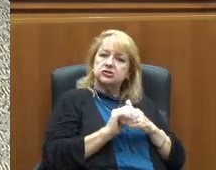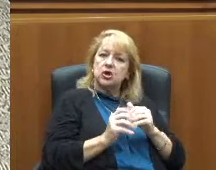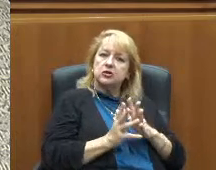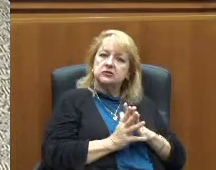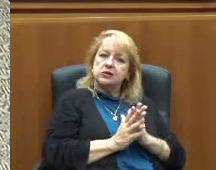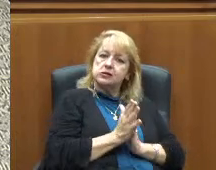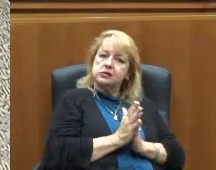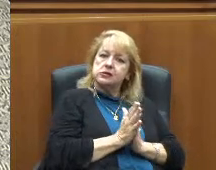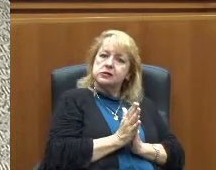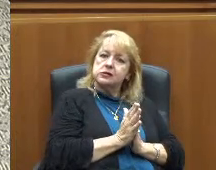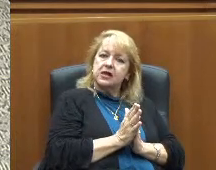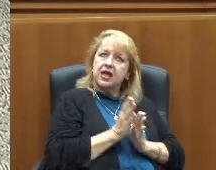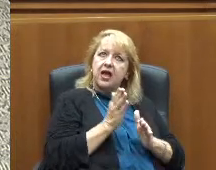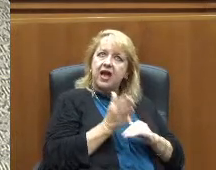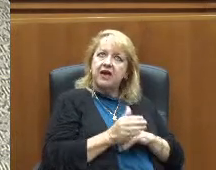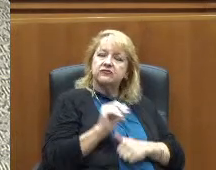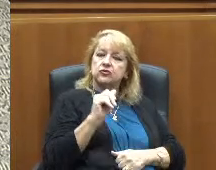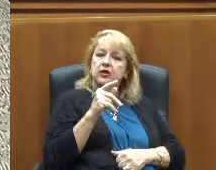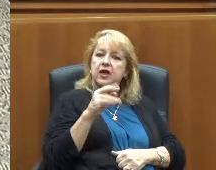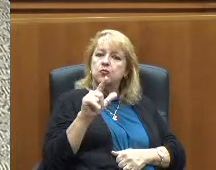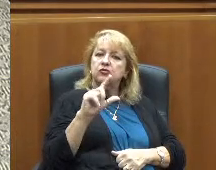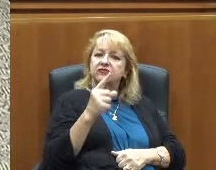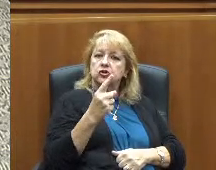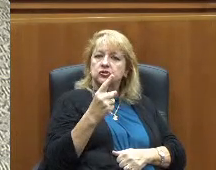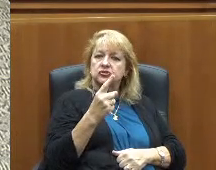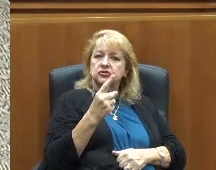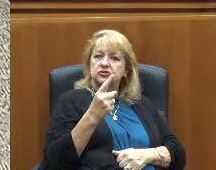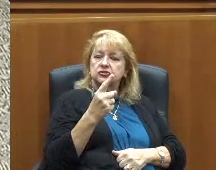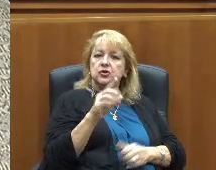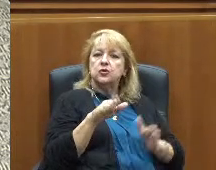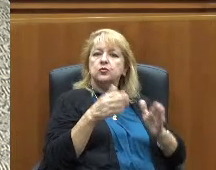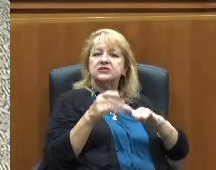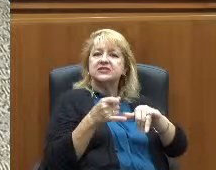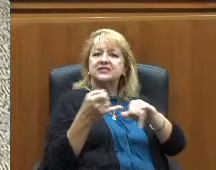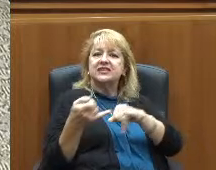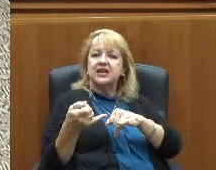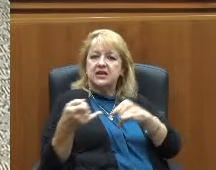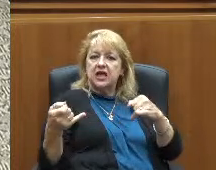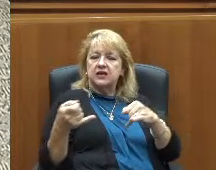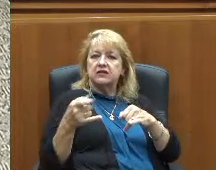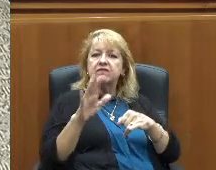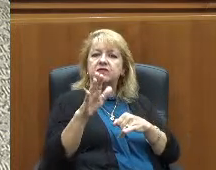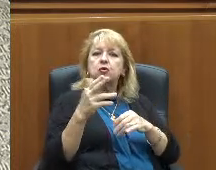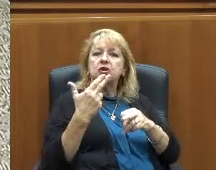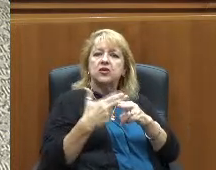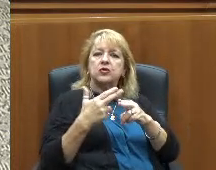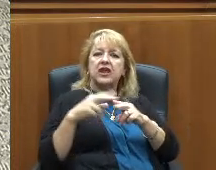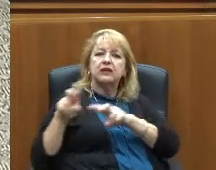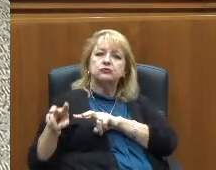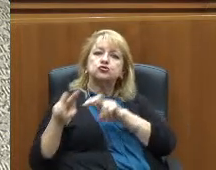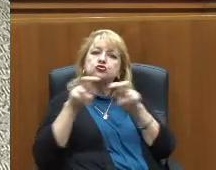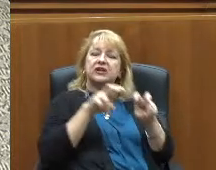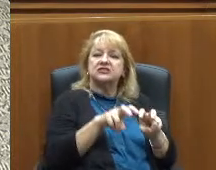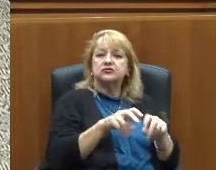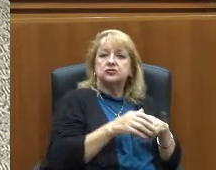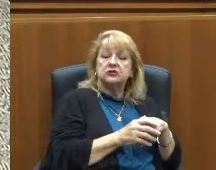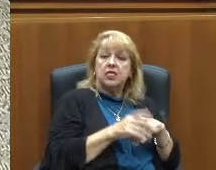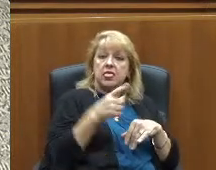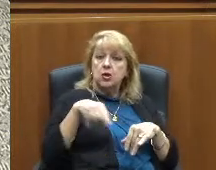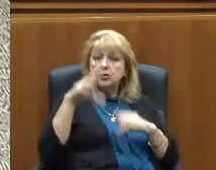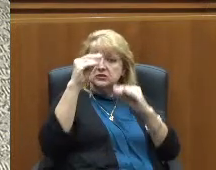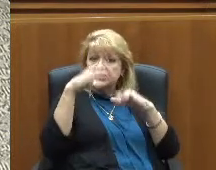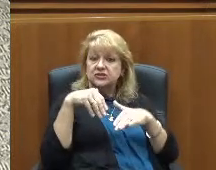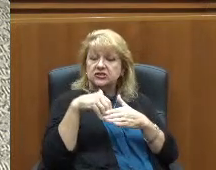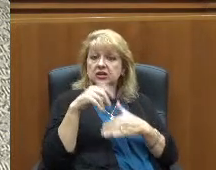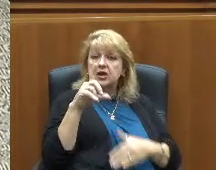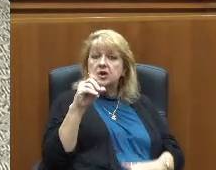this was after April 1st, and April 1st is the deadline to put your name on the transfer list. And teachers that were